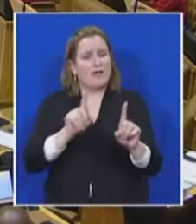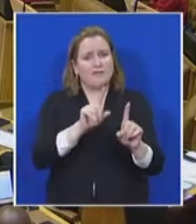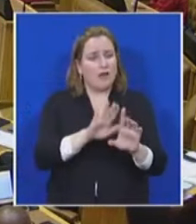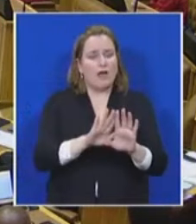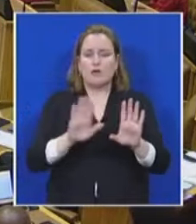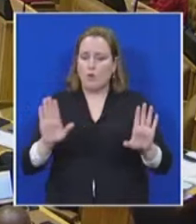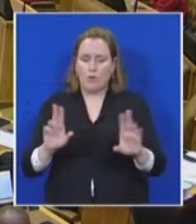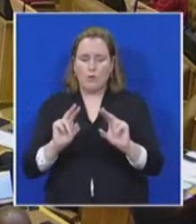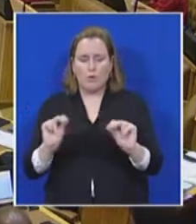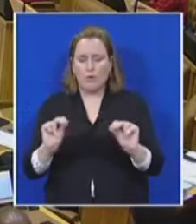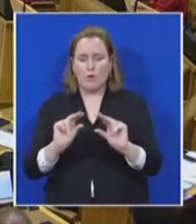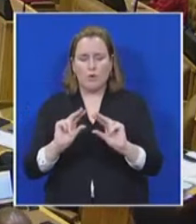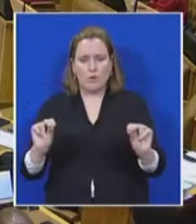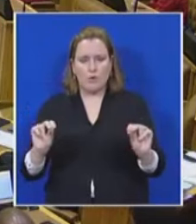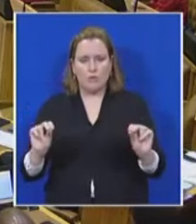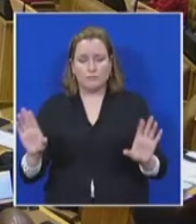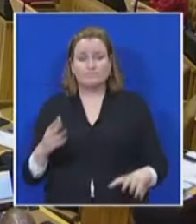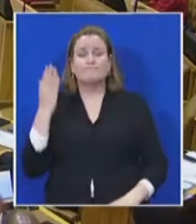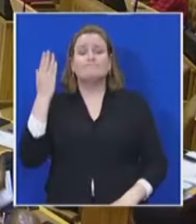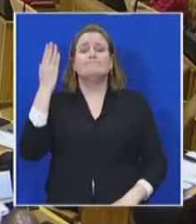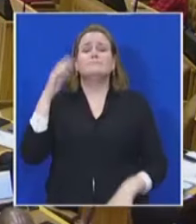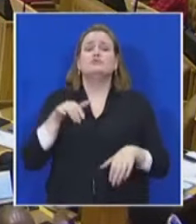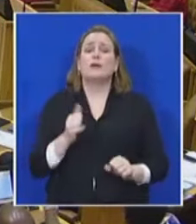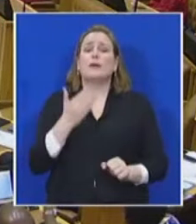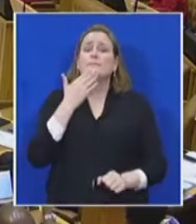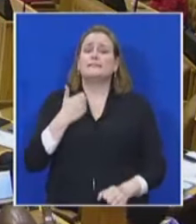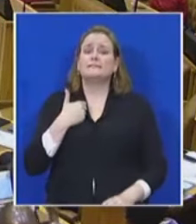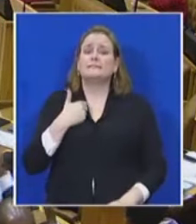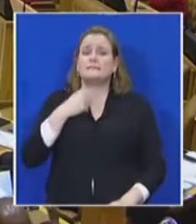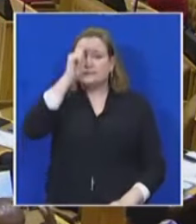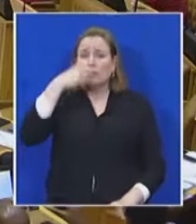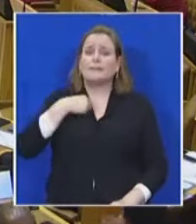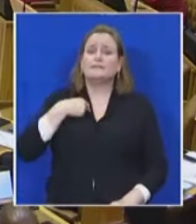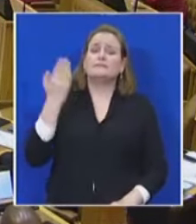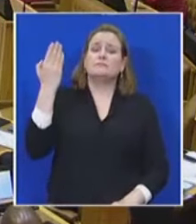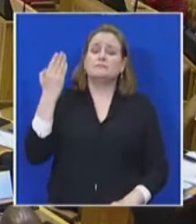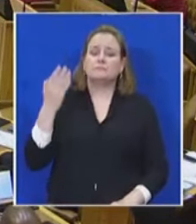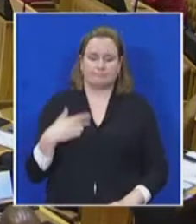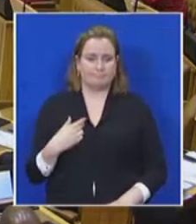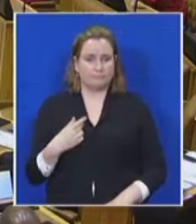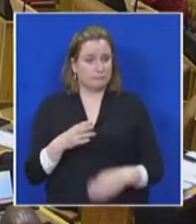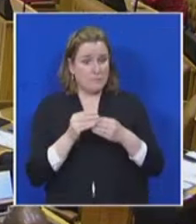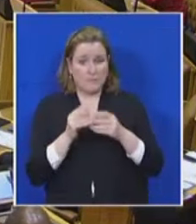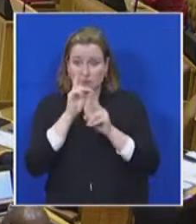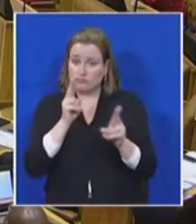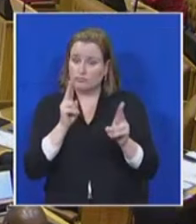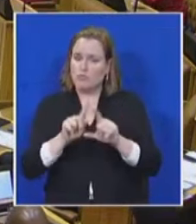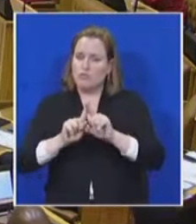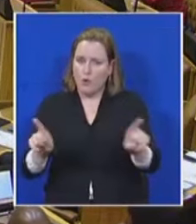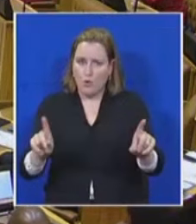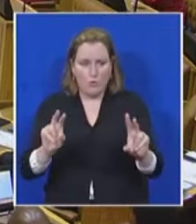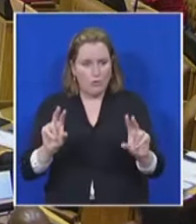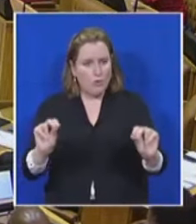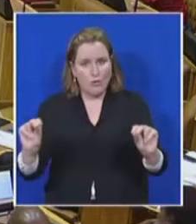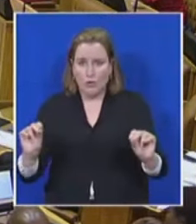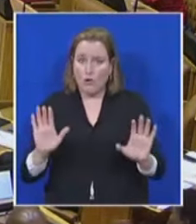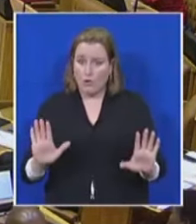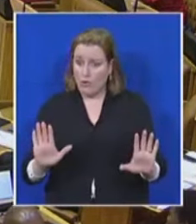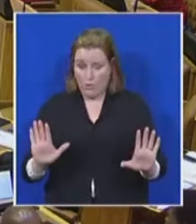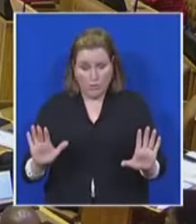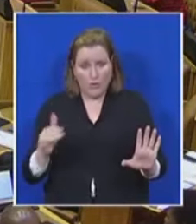no. Chair, can I be recognized? No, honorable members, no. Chair, can I be I recognized? requested